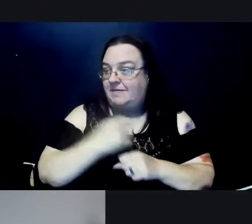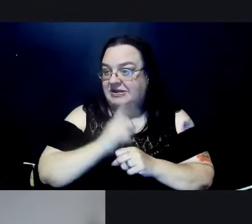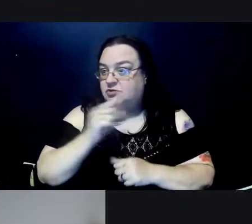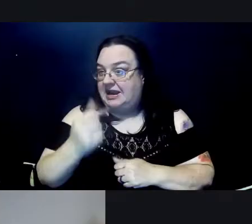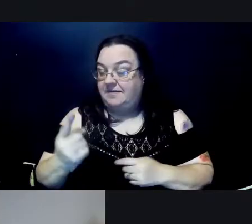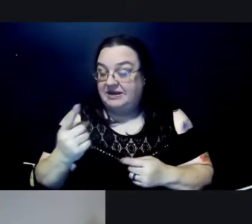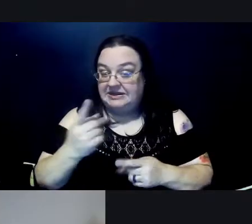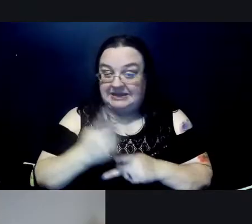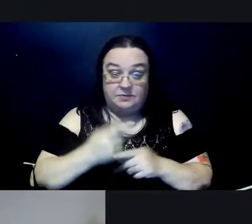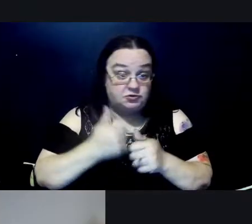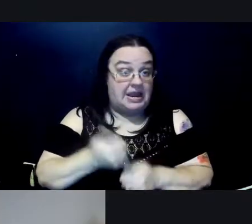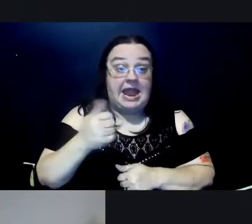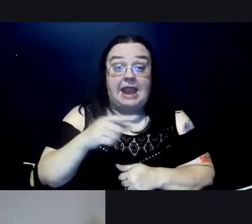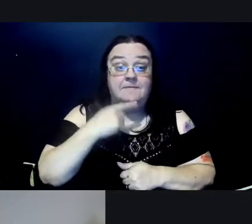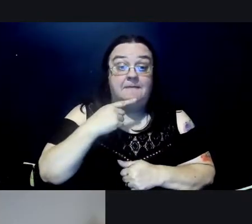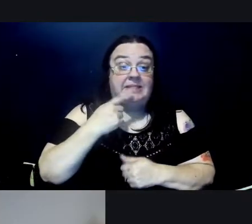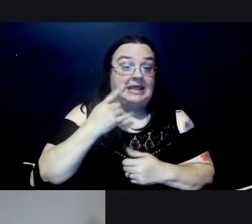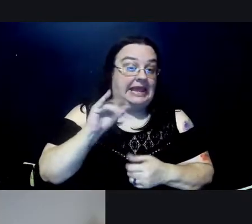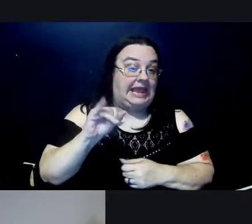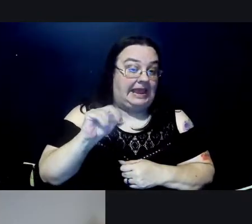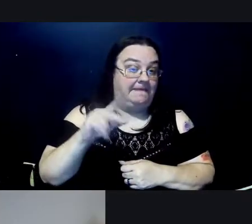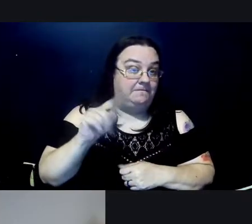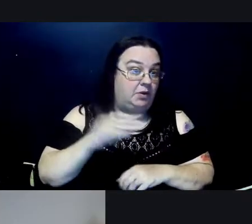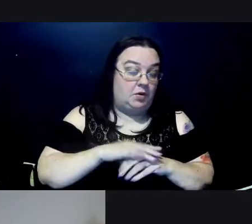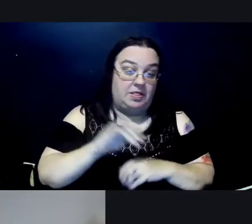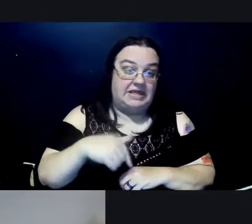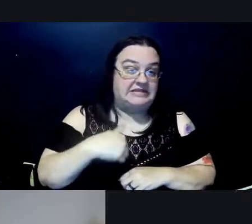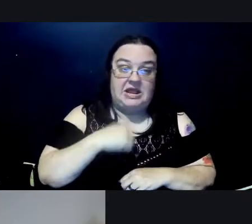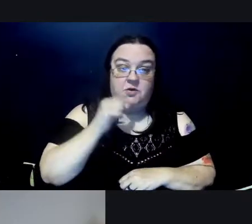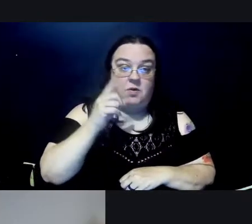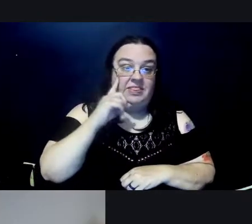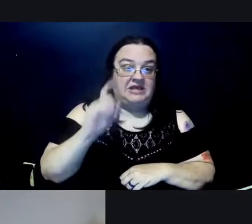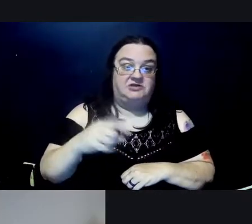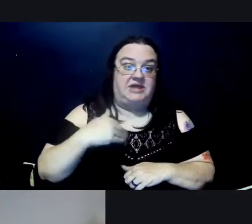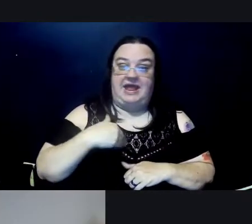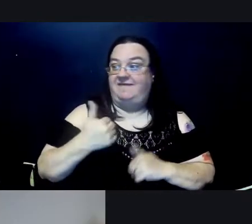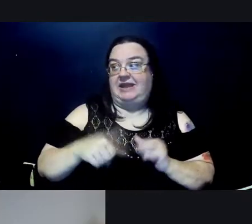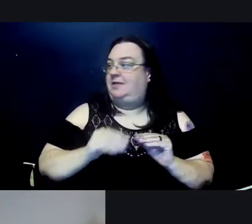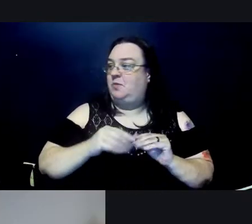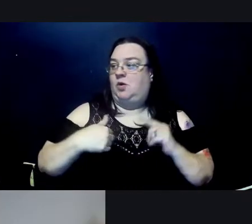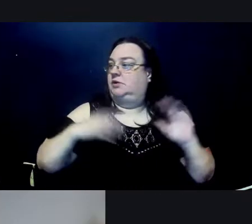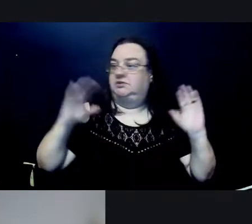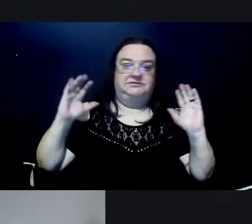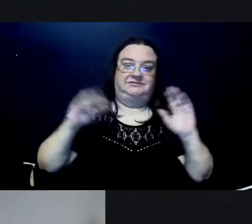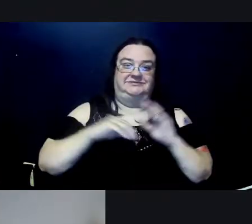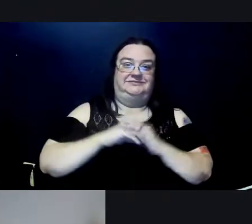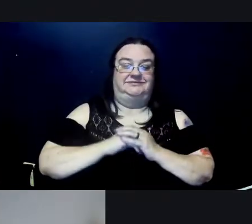public input on this item? Because I don't think I should have any more.